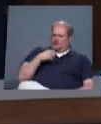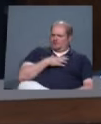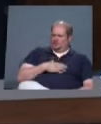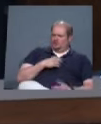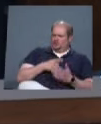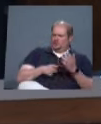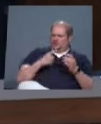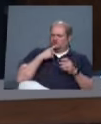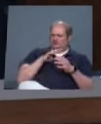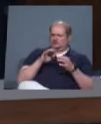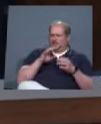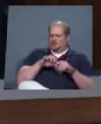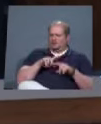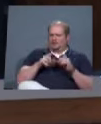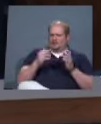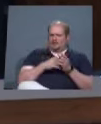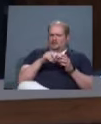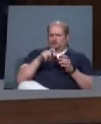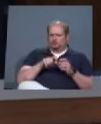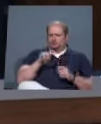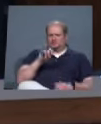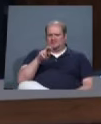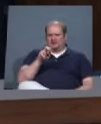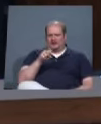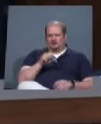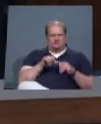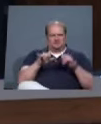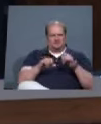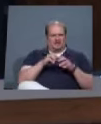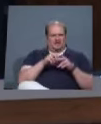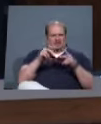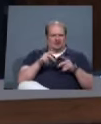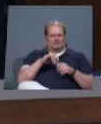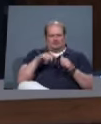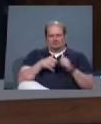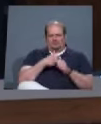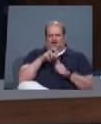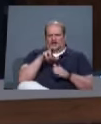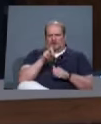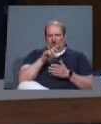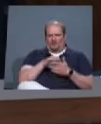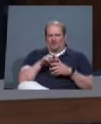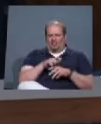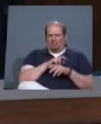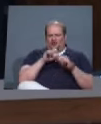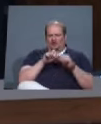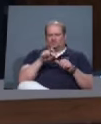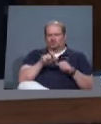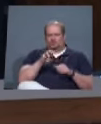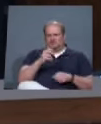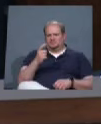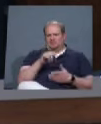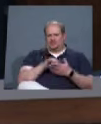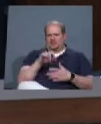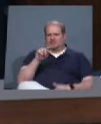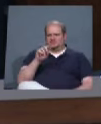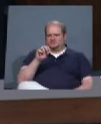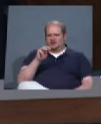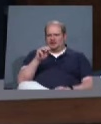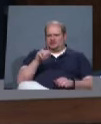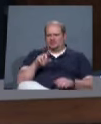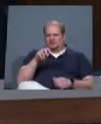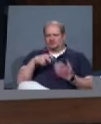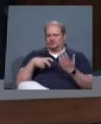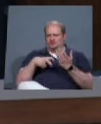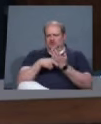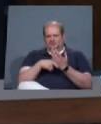saying, but again, should tires stay in a person's backyard that long? It ought to be something that Tom could do to cite